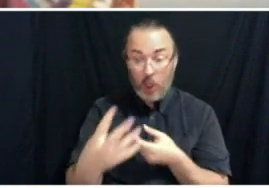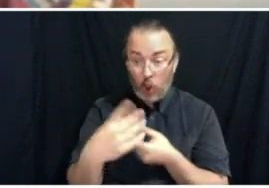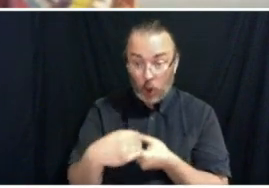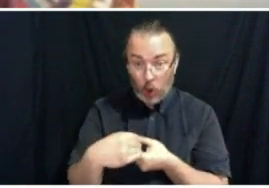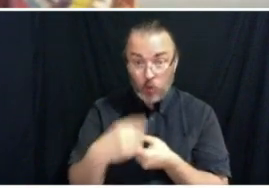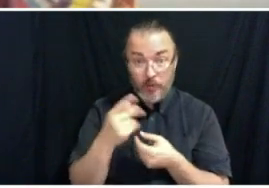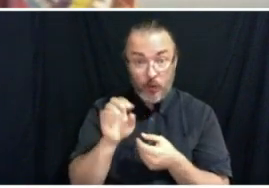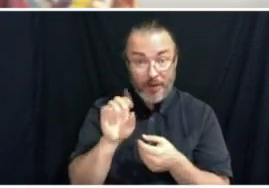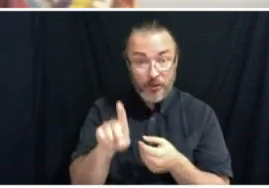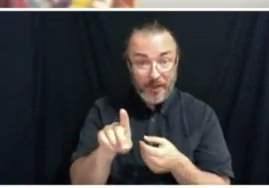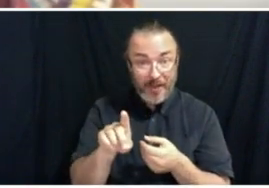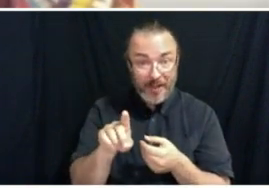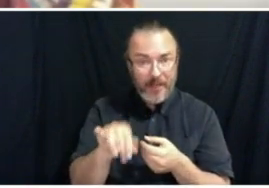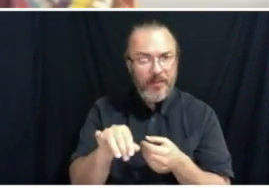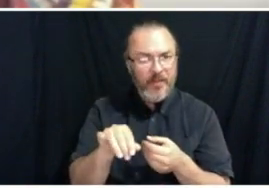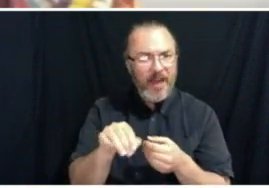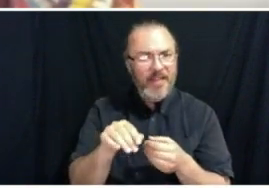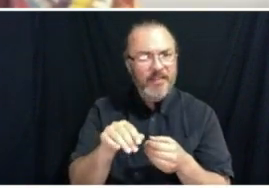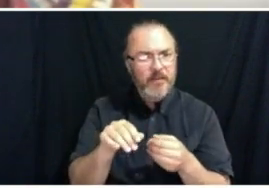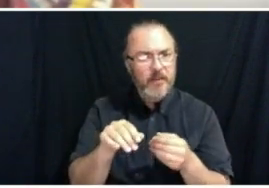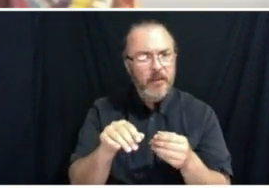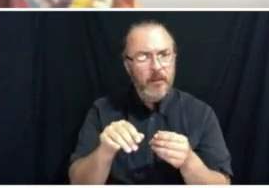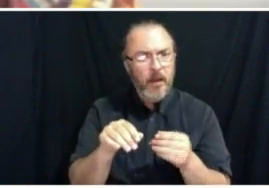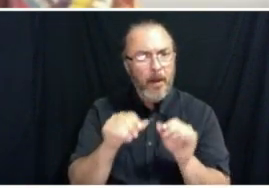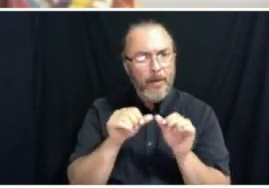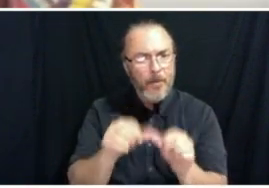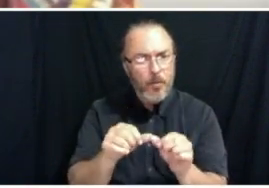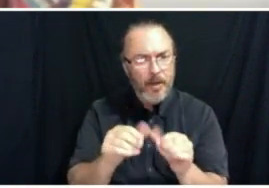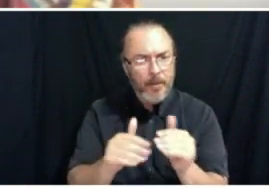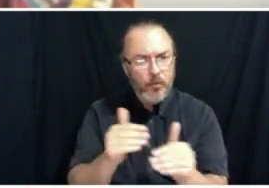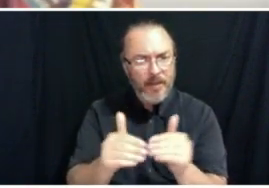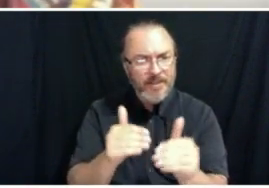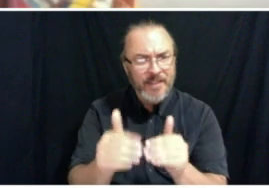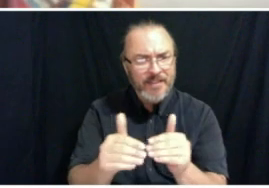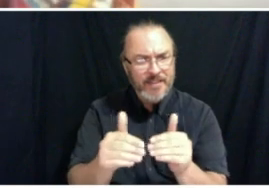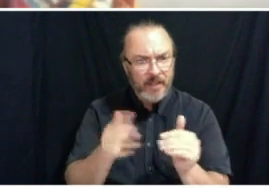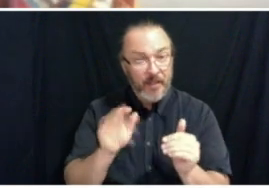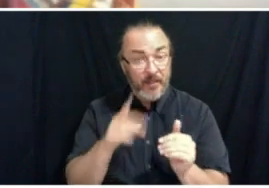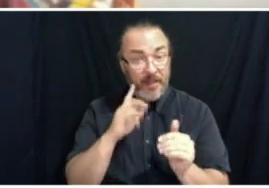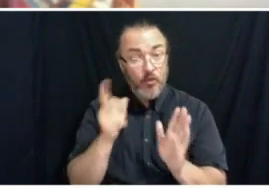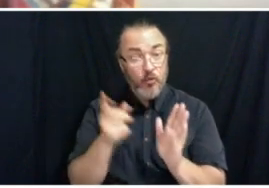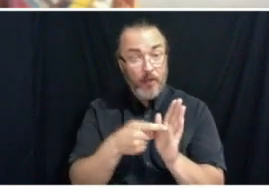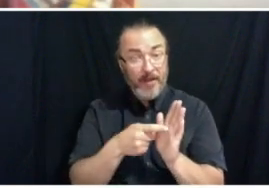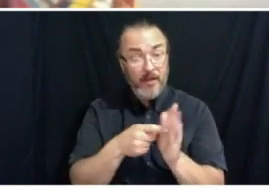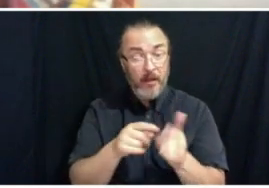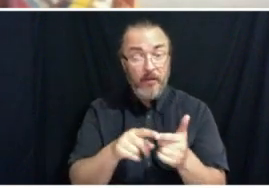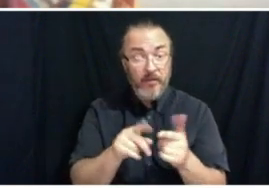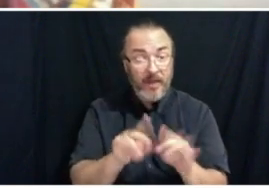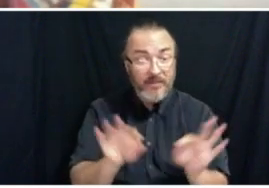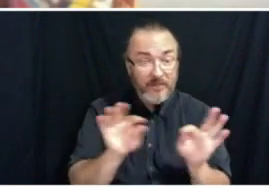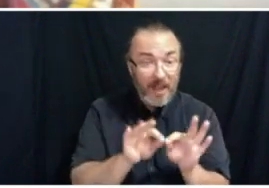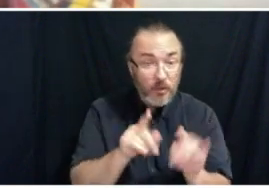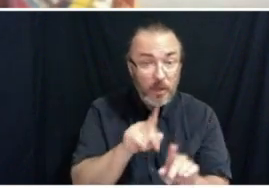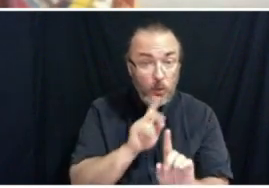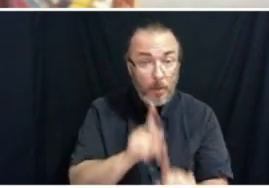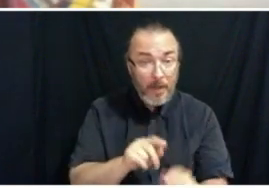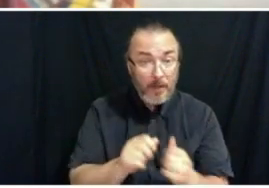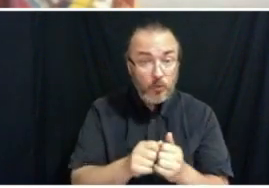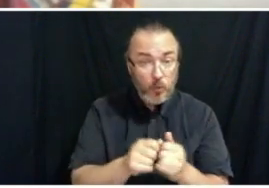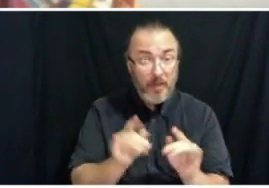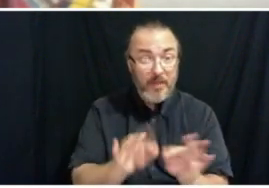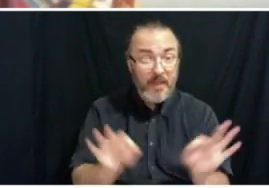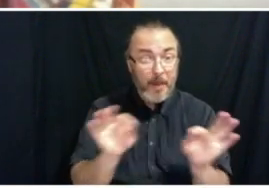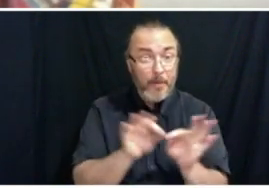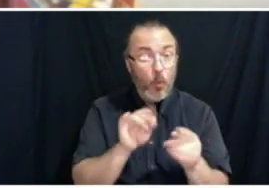a permanent process which recognizes, values, and respond with the pertinence to the diversity